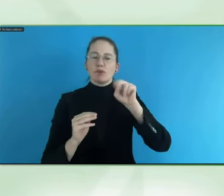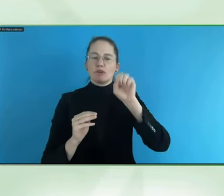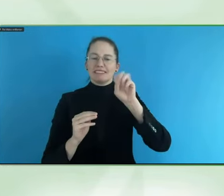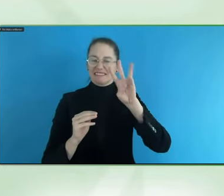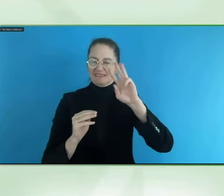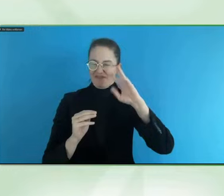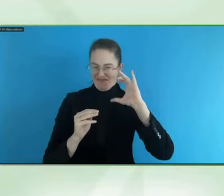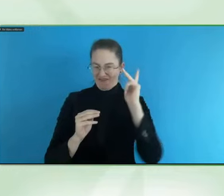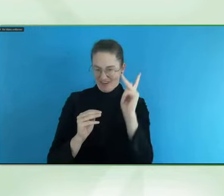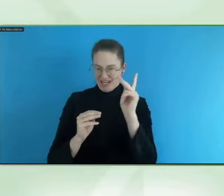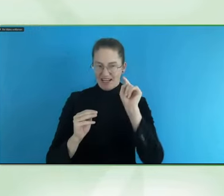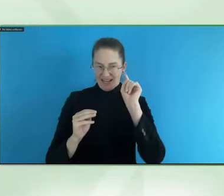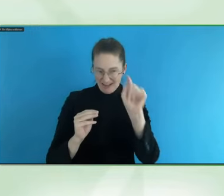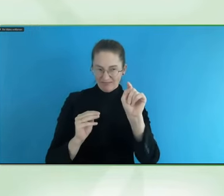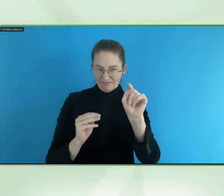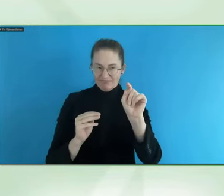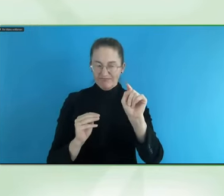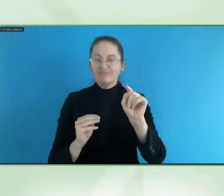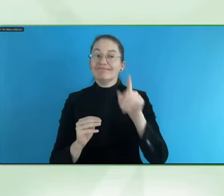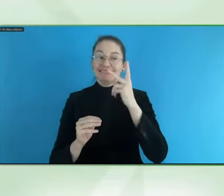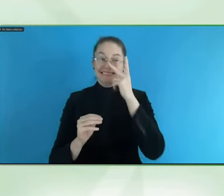separate special schools unlawful.